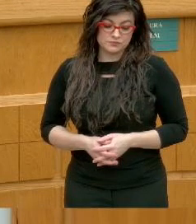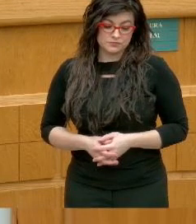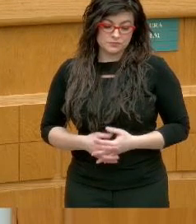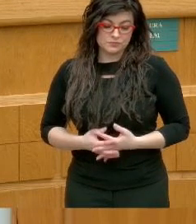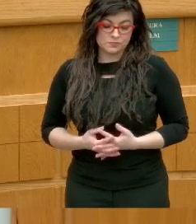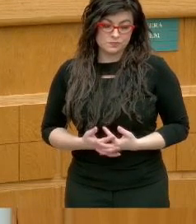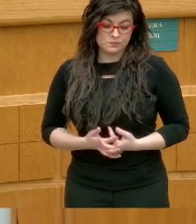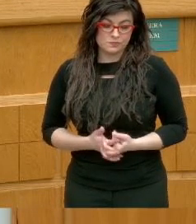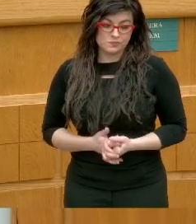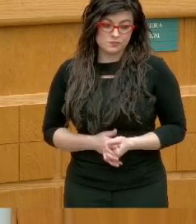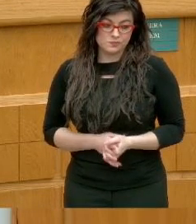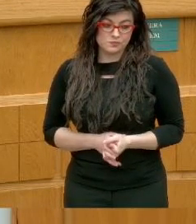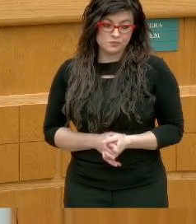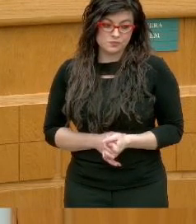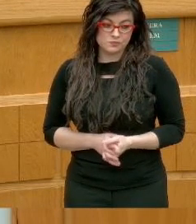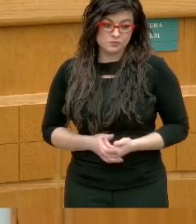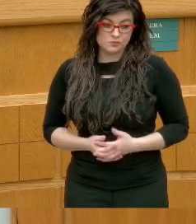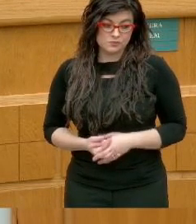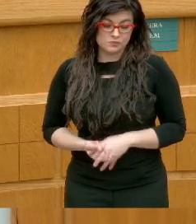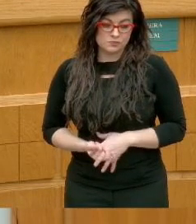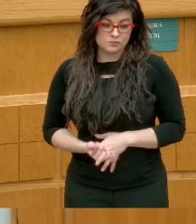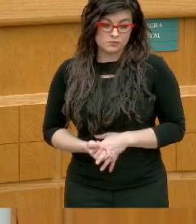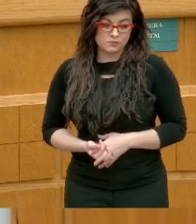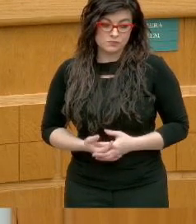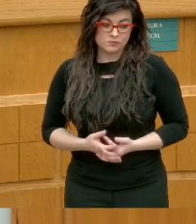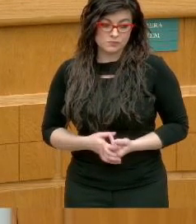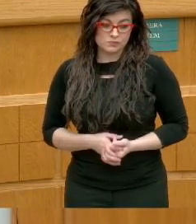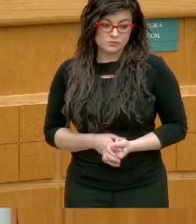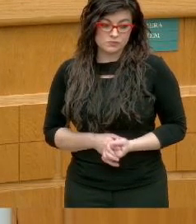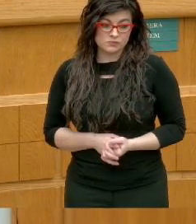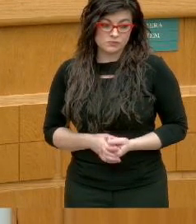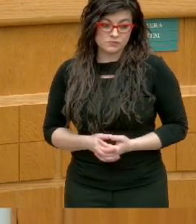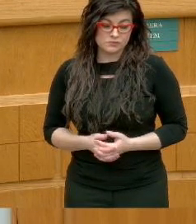residentes afectados por la pandemia para hacer pagos de rentas,